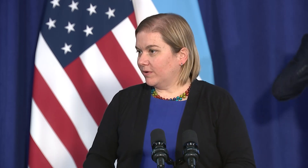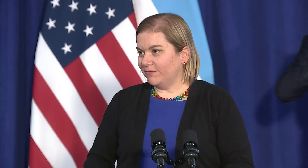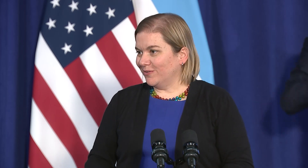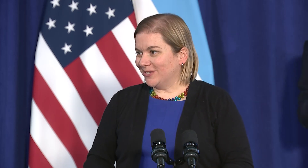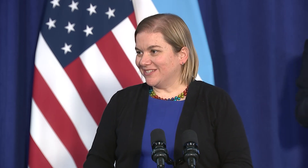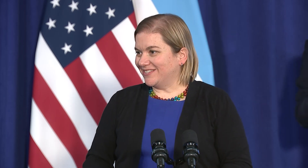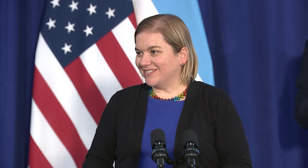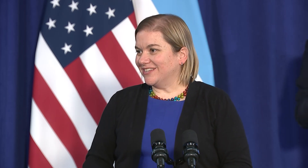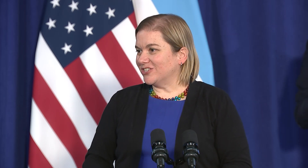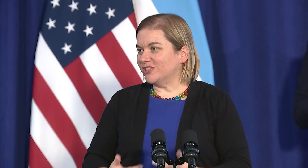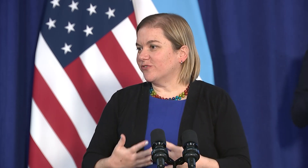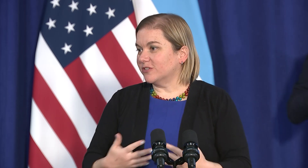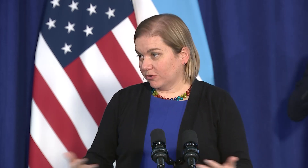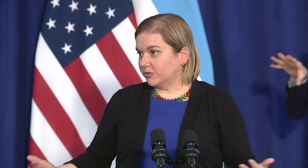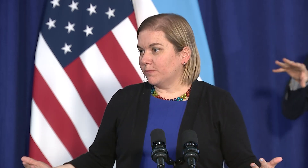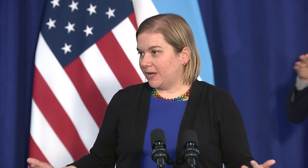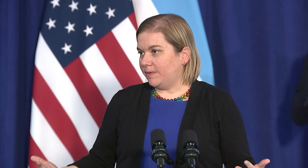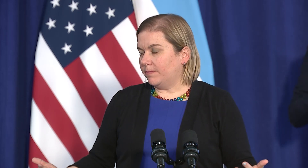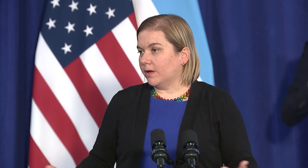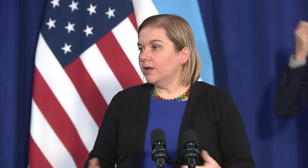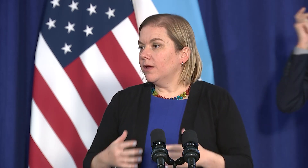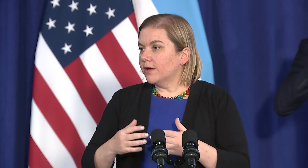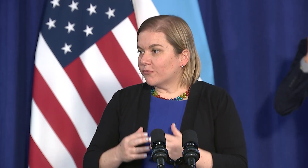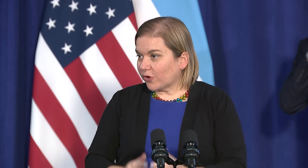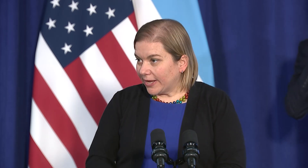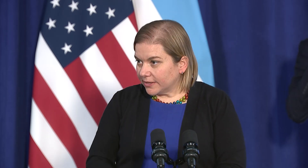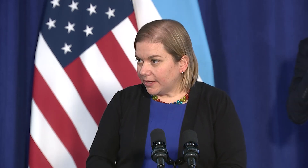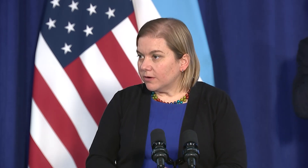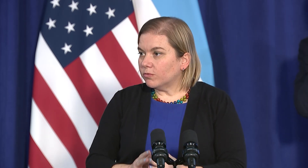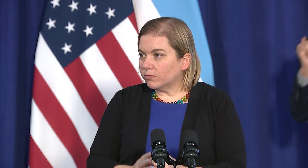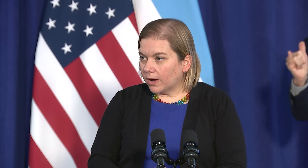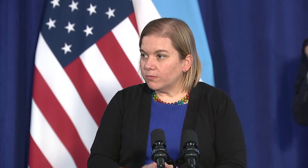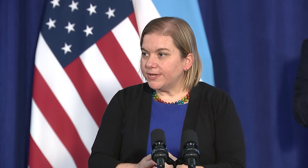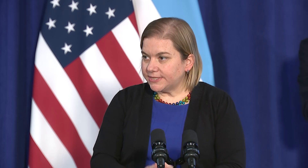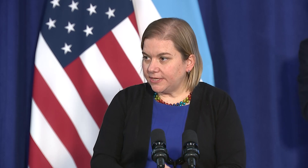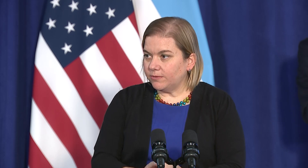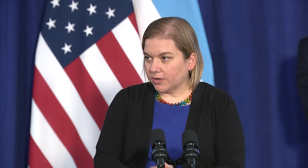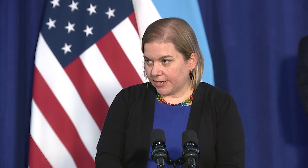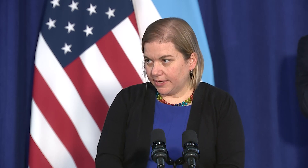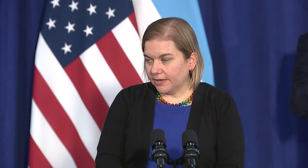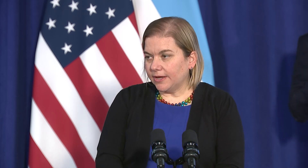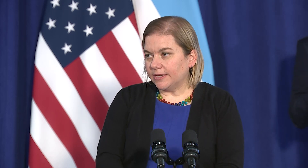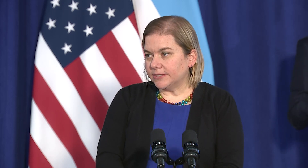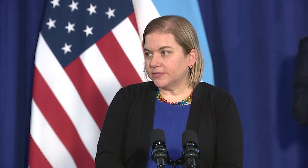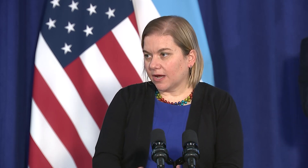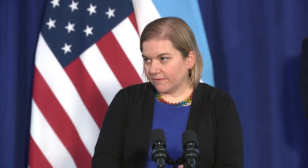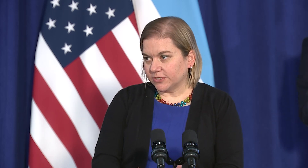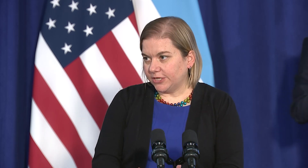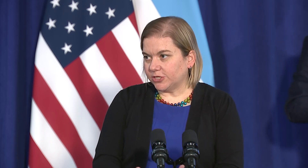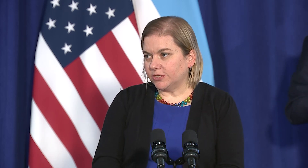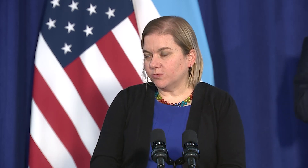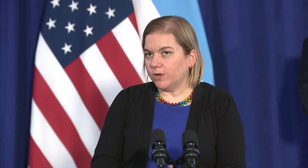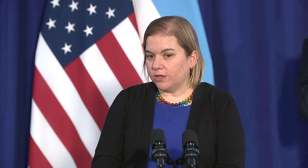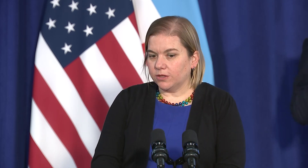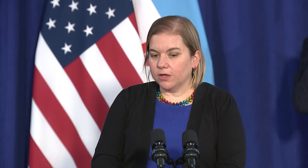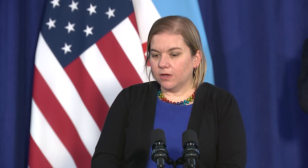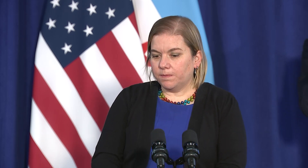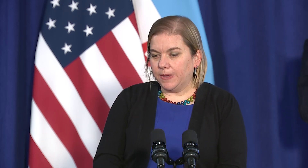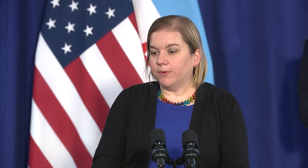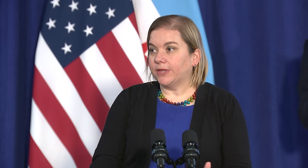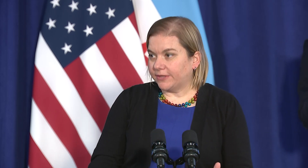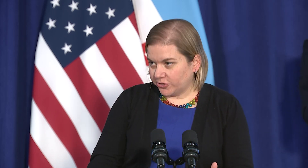is not what influences decisions for so many people. Frankly, what we see working is conversations